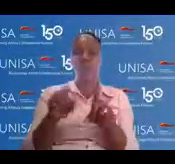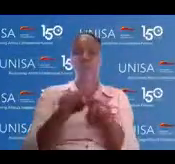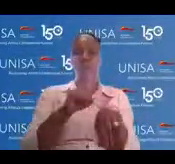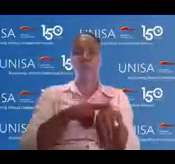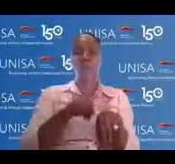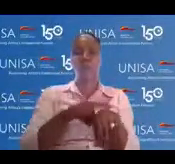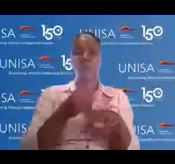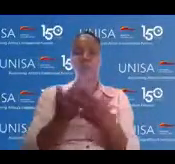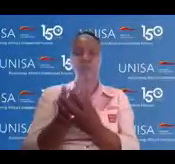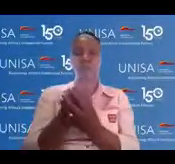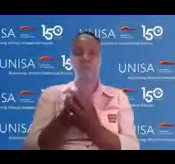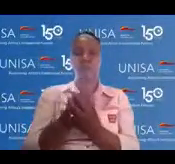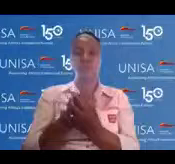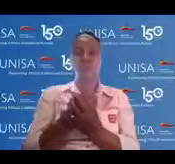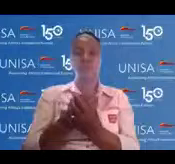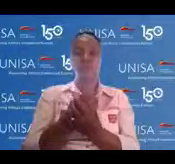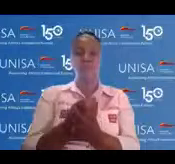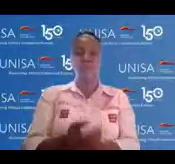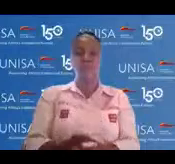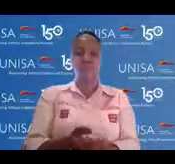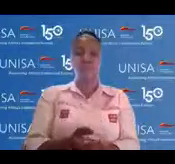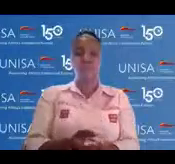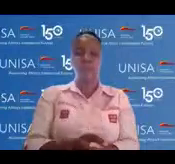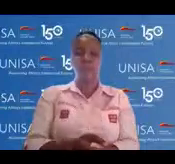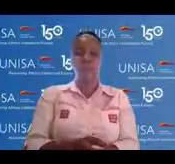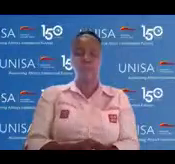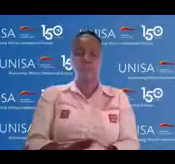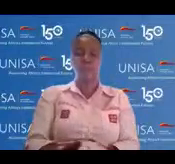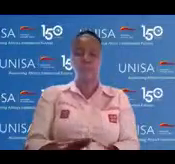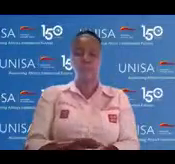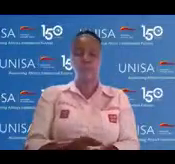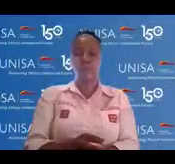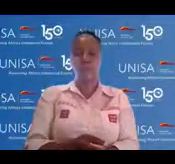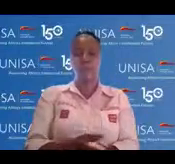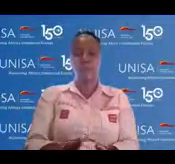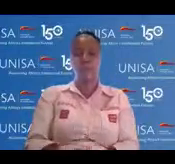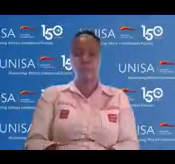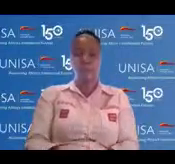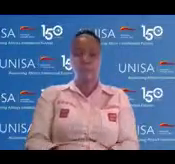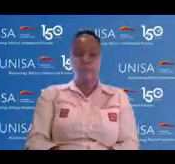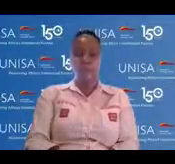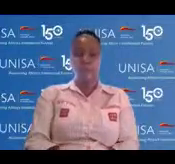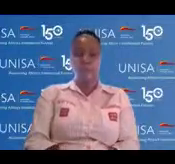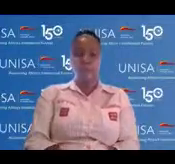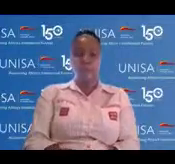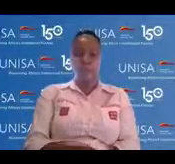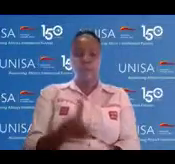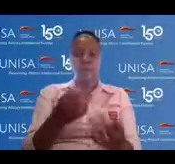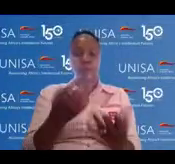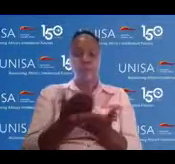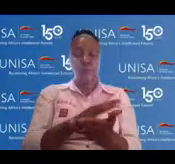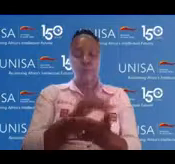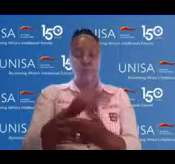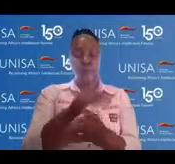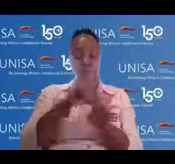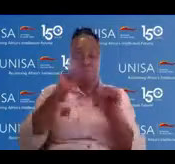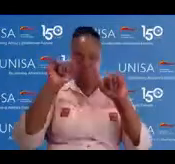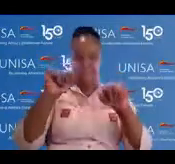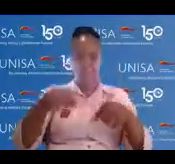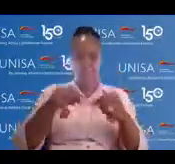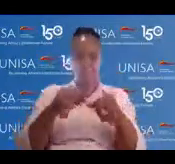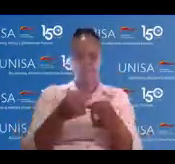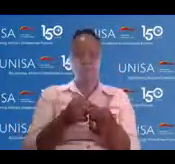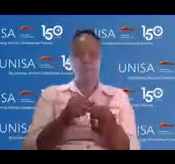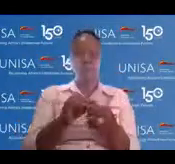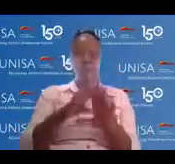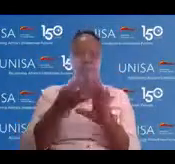because I added it just now. Now on this page, you need to agree to the terms and conditions. You'll notice as soon as